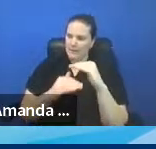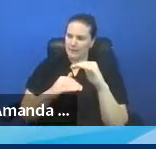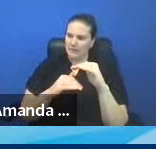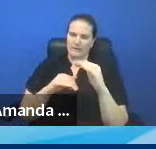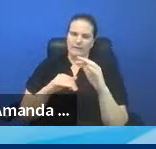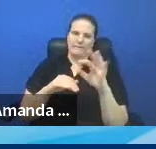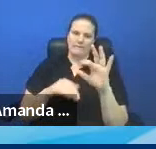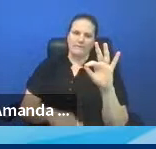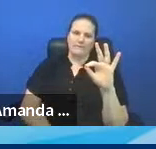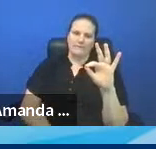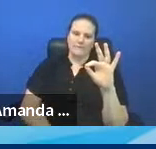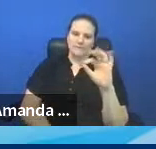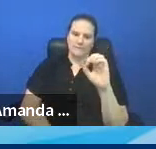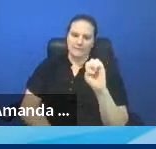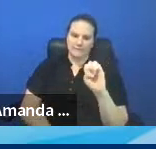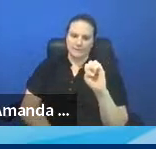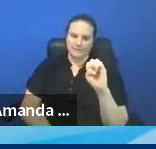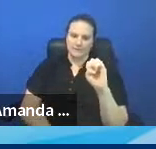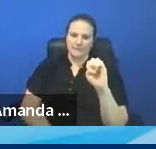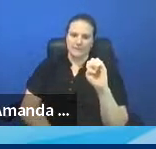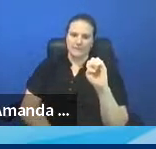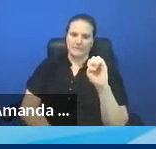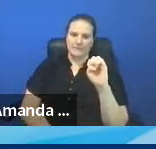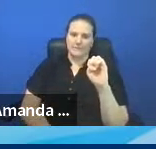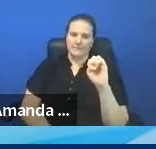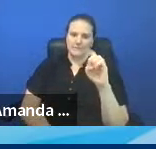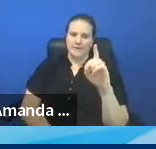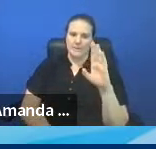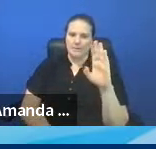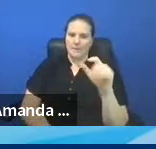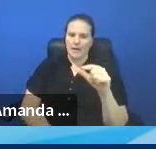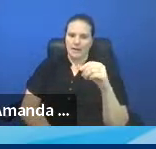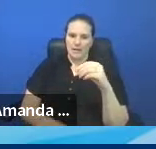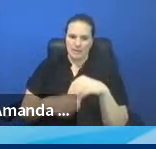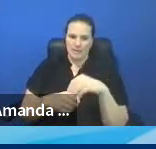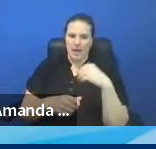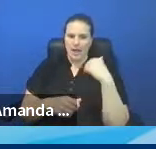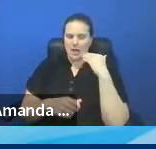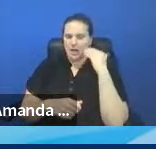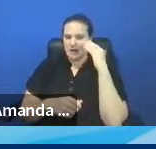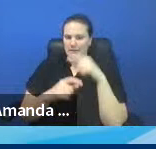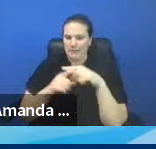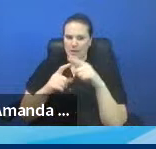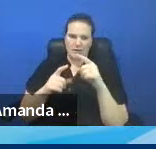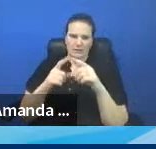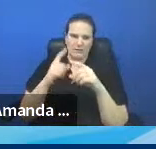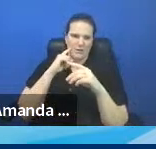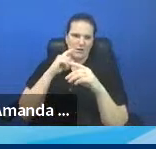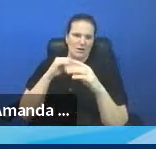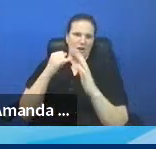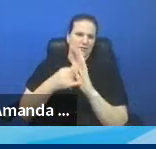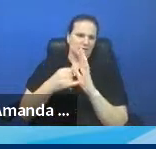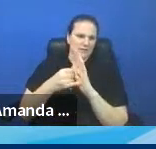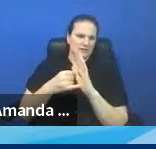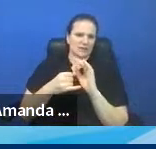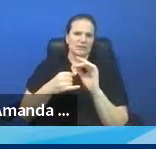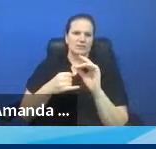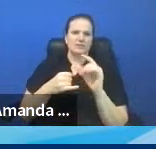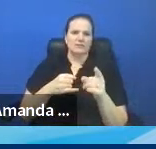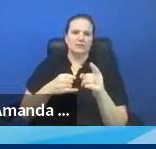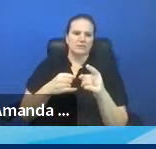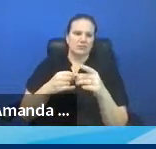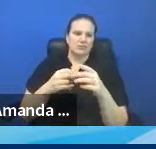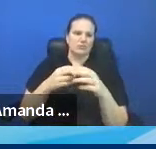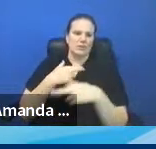CBAG in my head to like artistic and recreational benefits. But there are obviously a ton of other